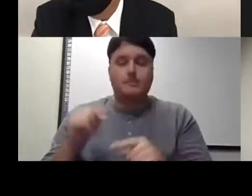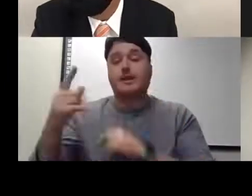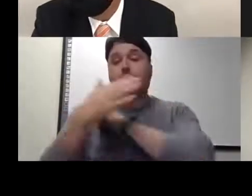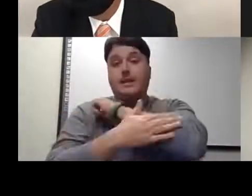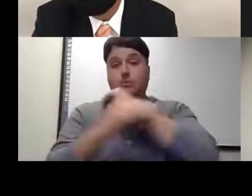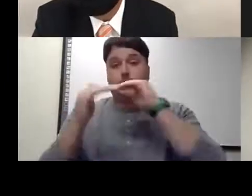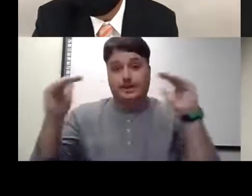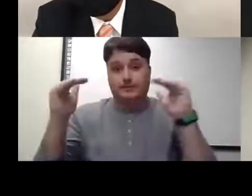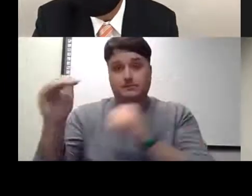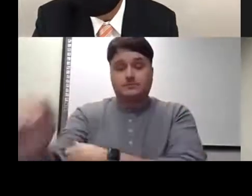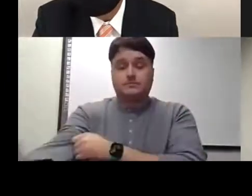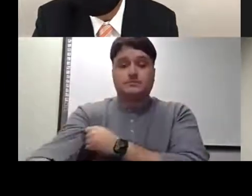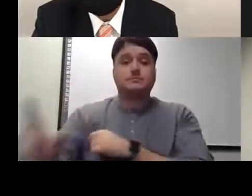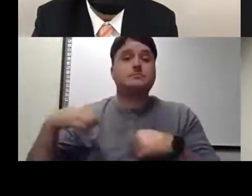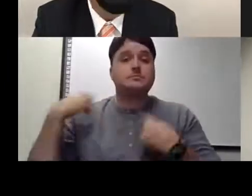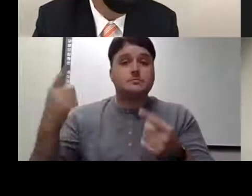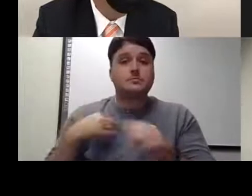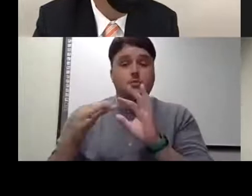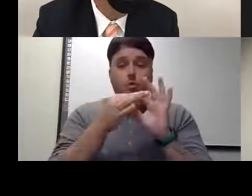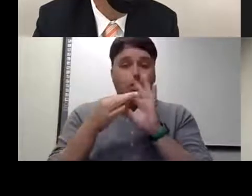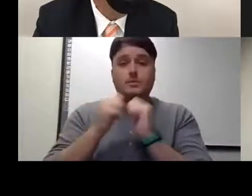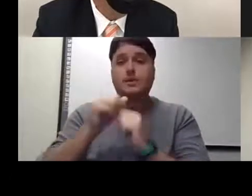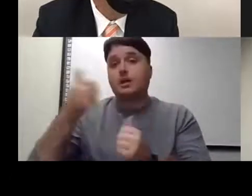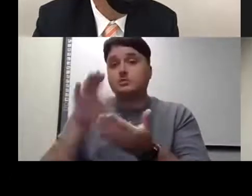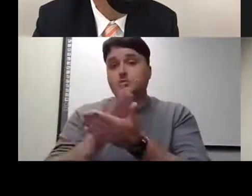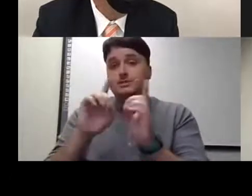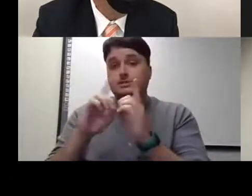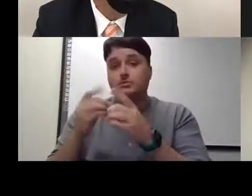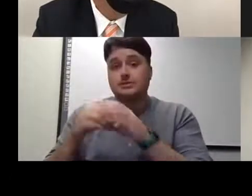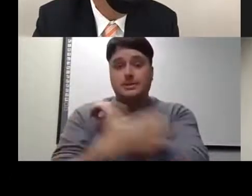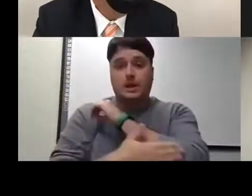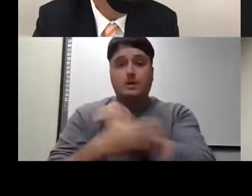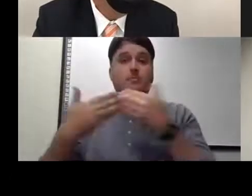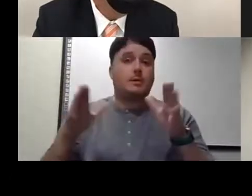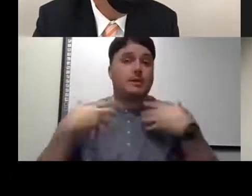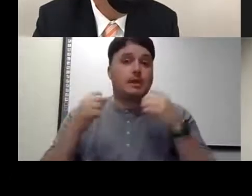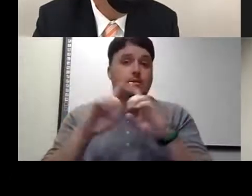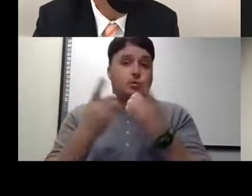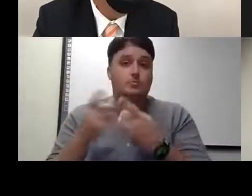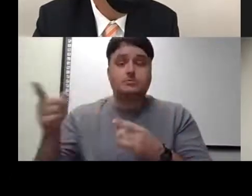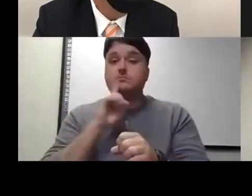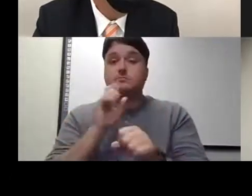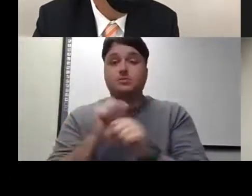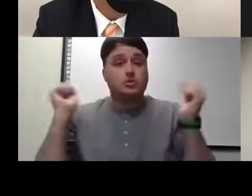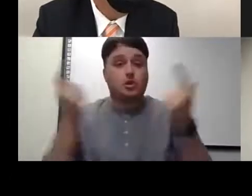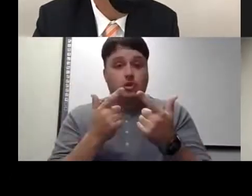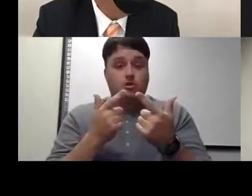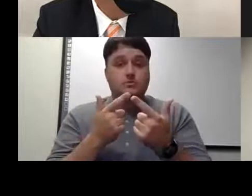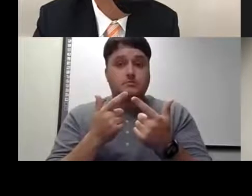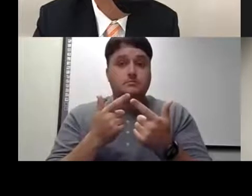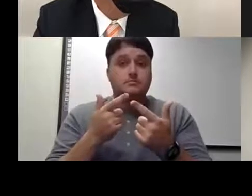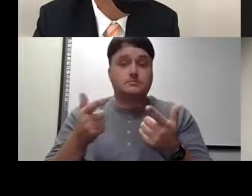we've been coordinating with other school districts and the county and the public health department to make sure that we're all on the